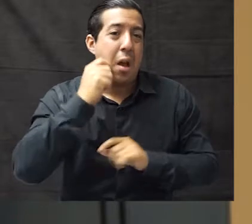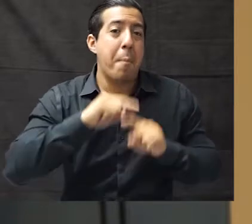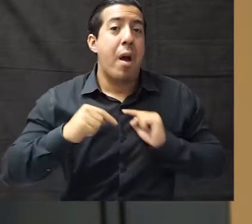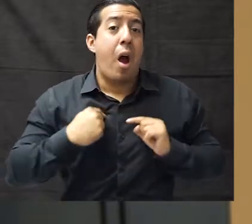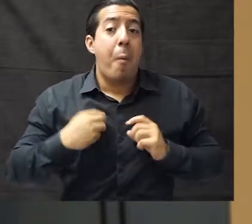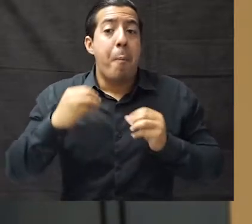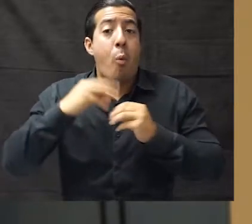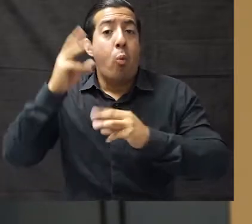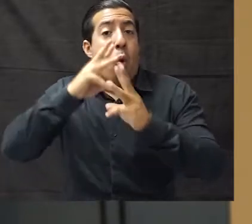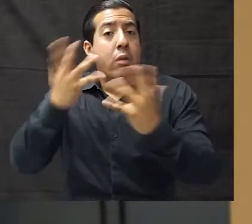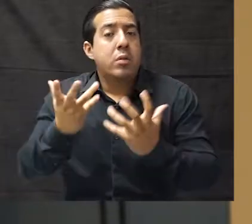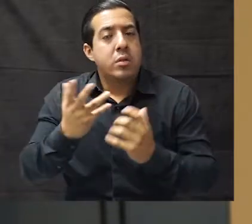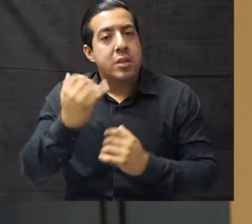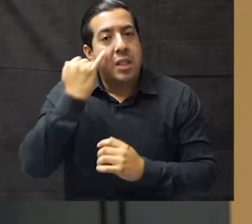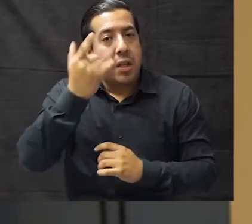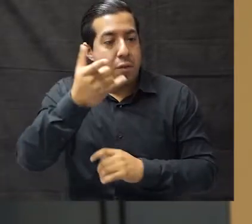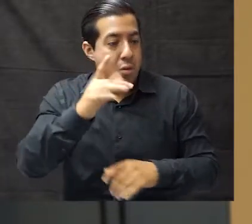going.